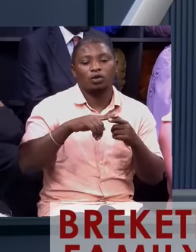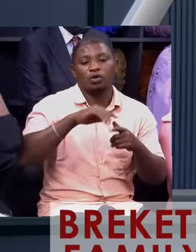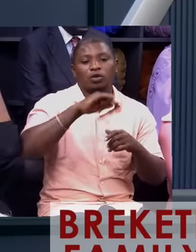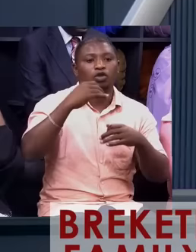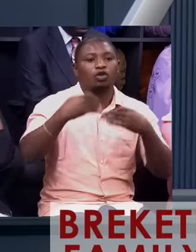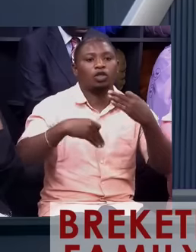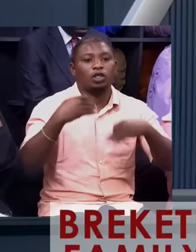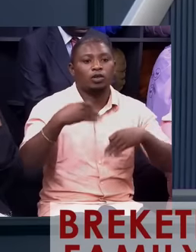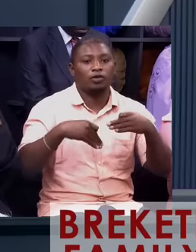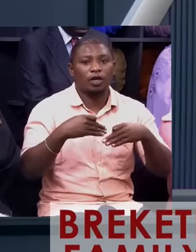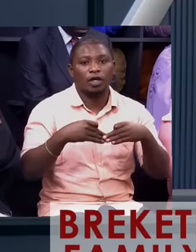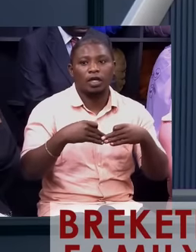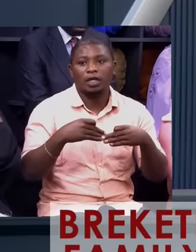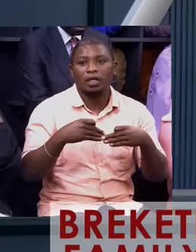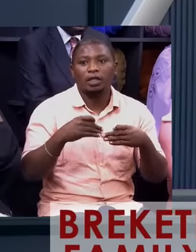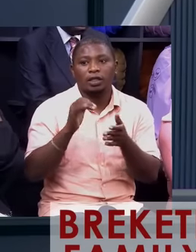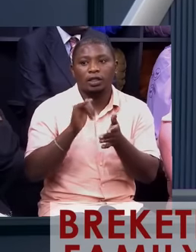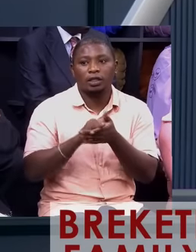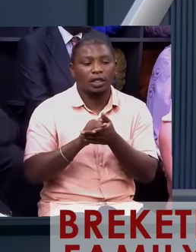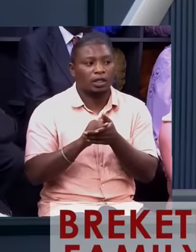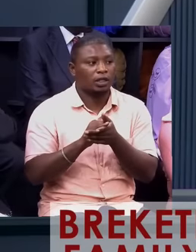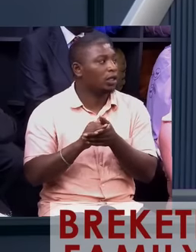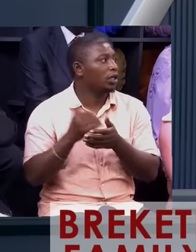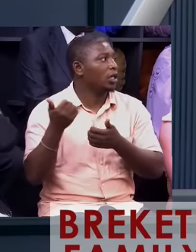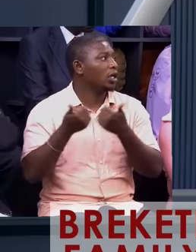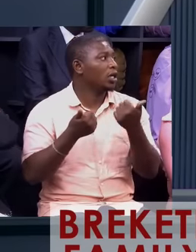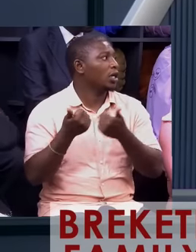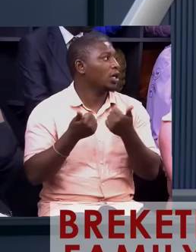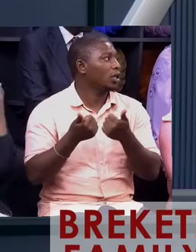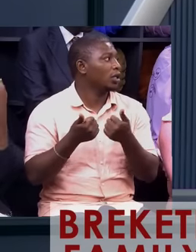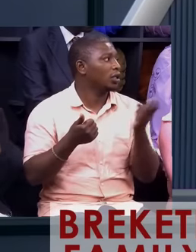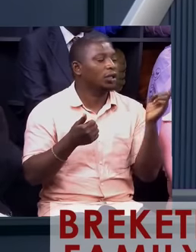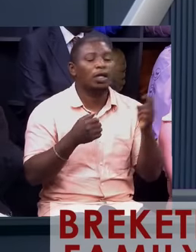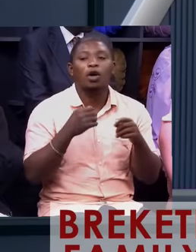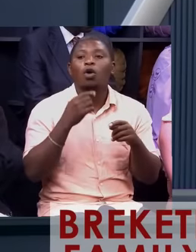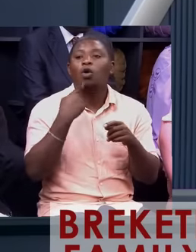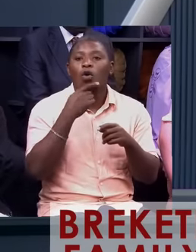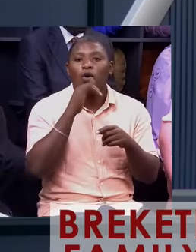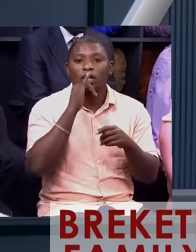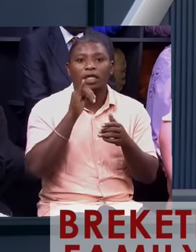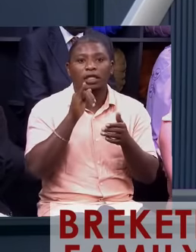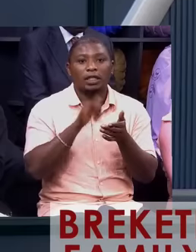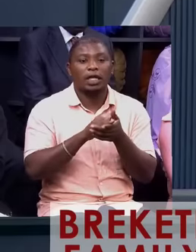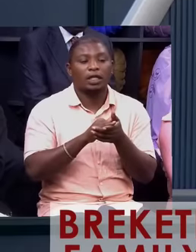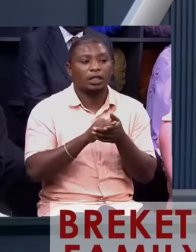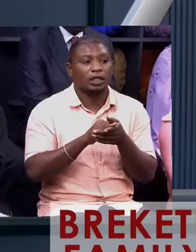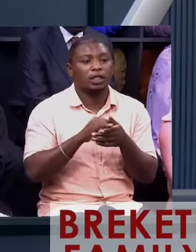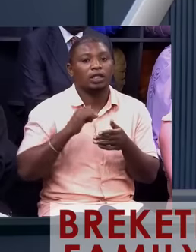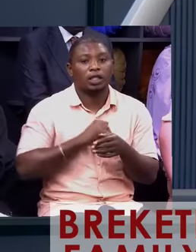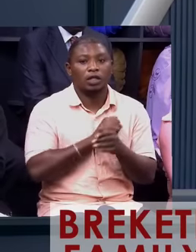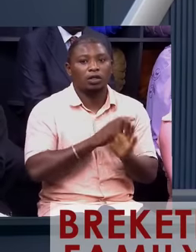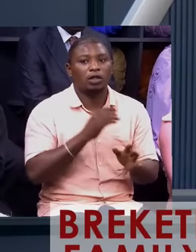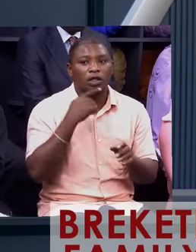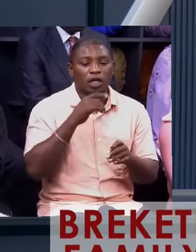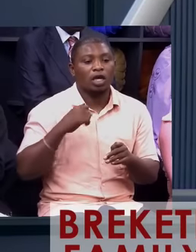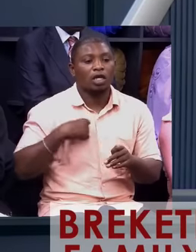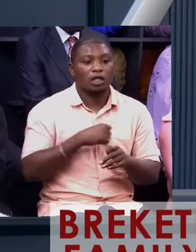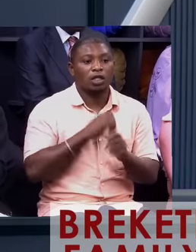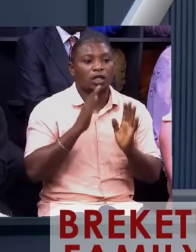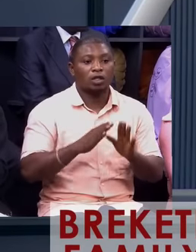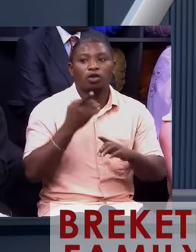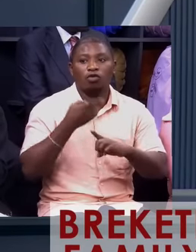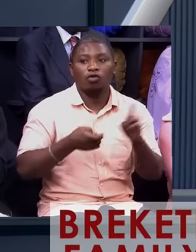expensive you serious be the minister senator